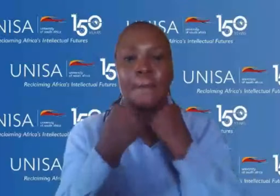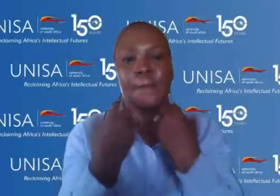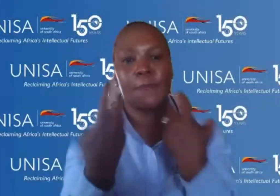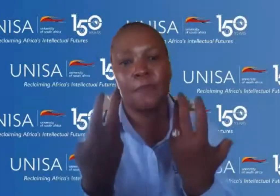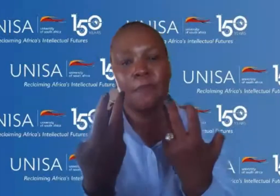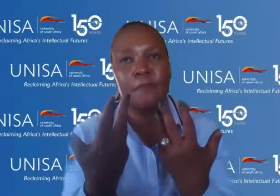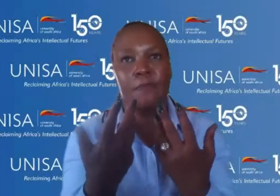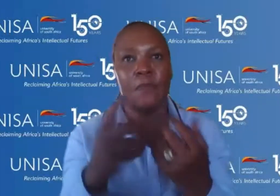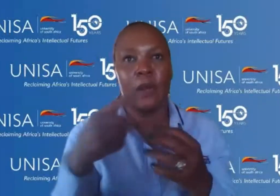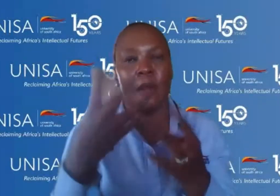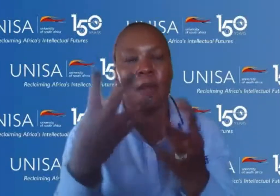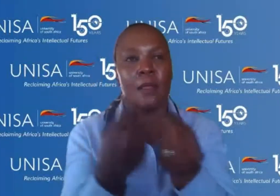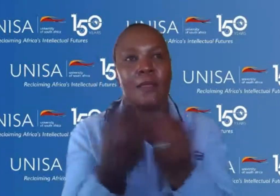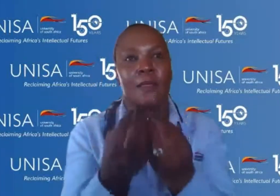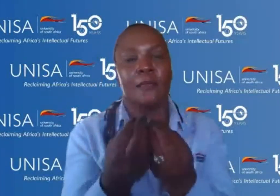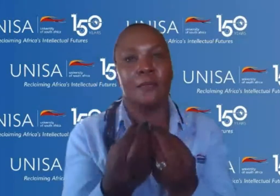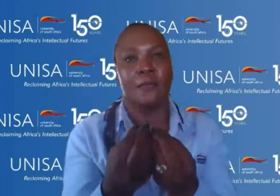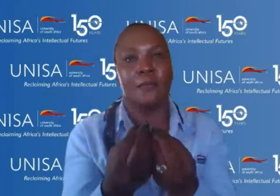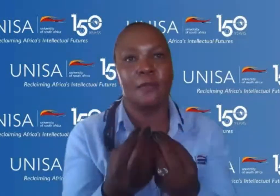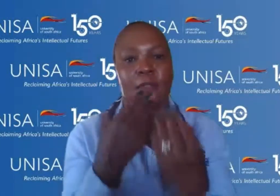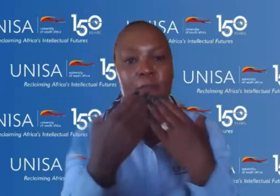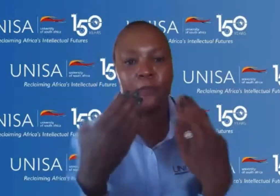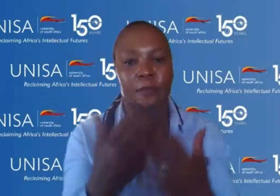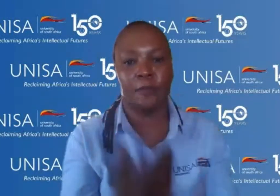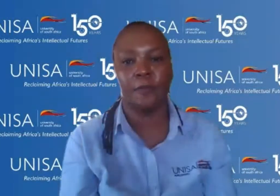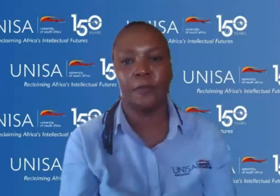things? Thank you.